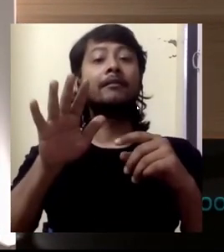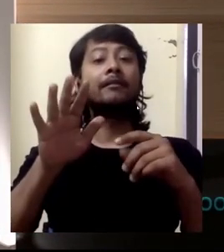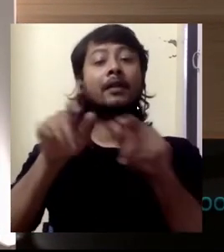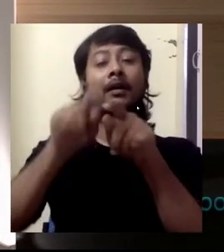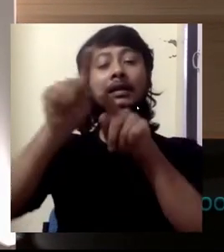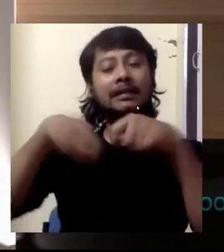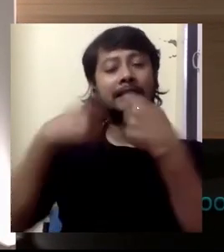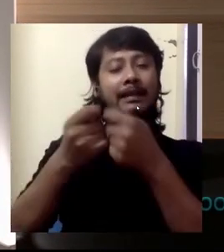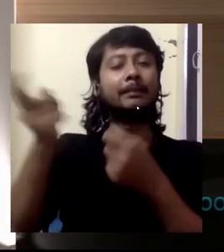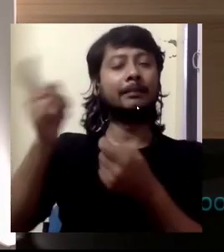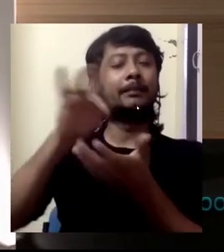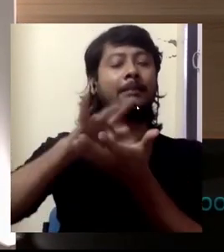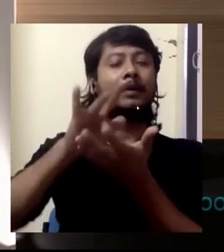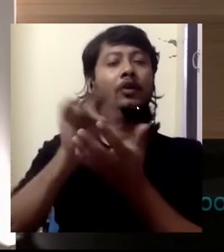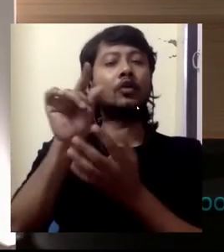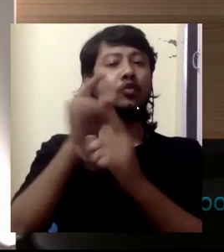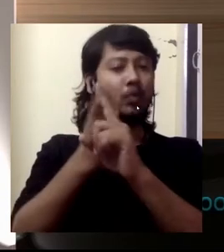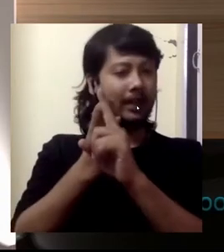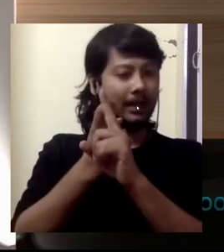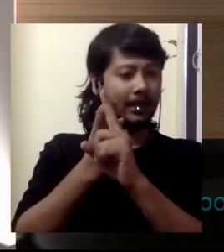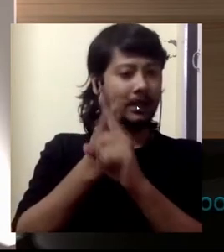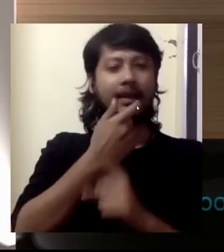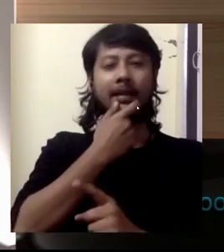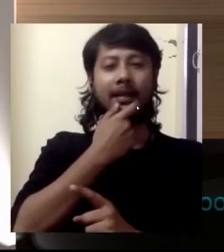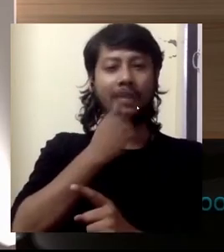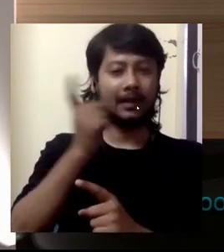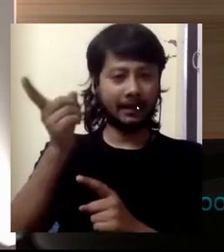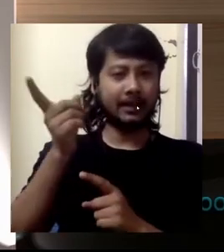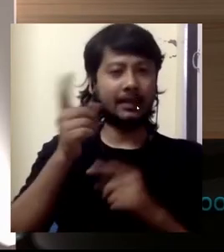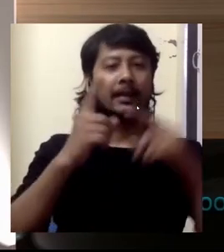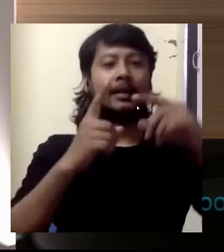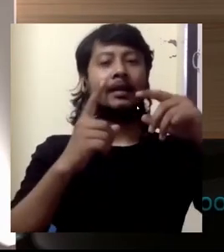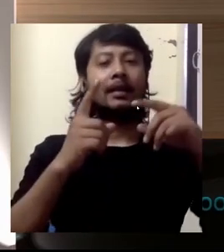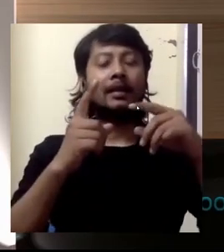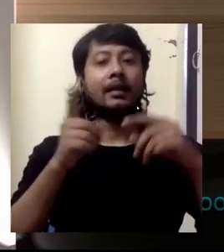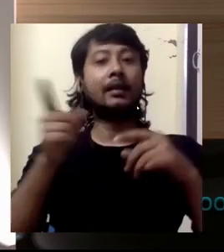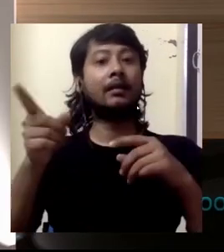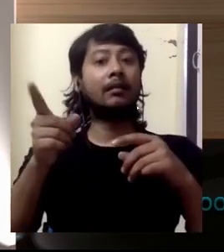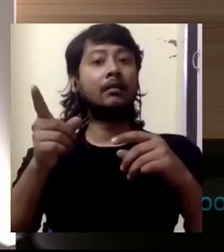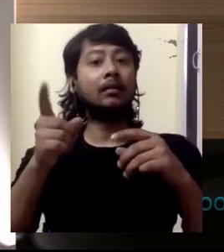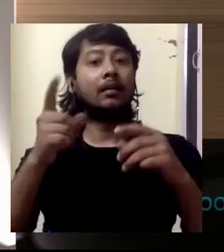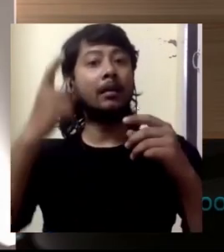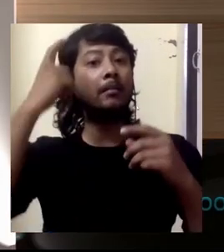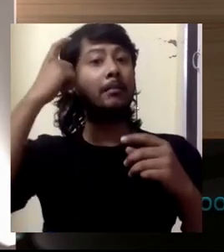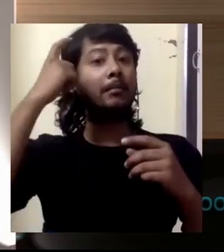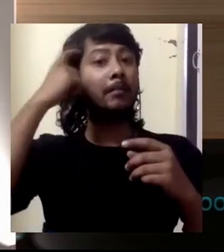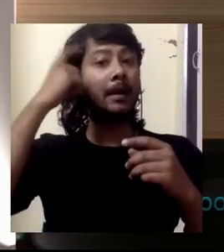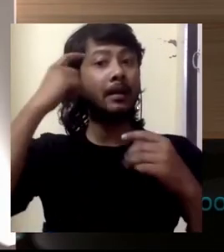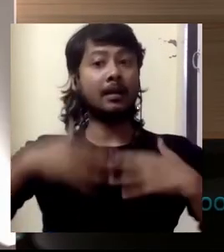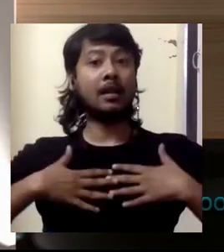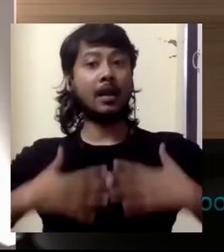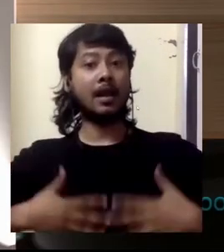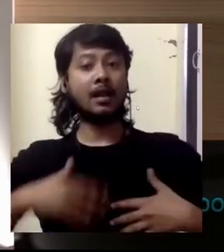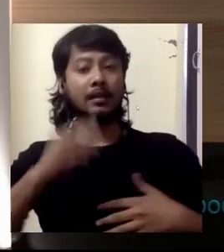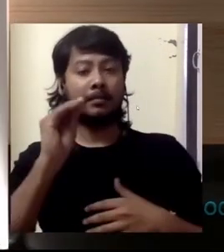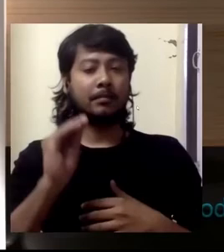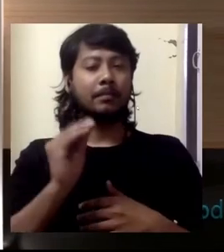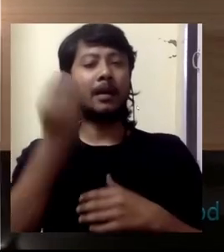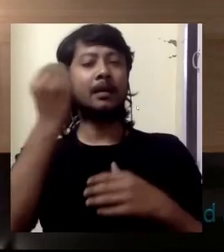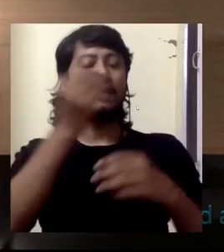few global scientists. We look at designing system solutions for mental health, working with governments, working with